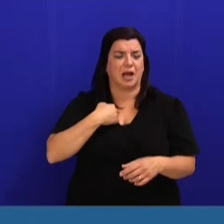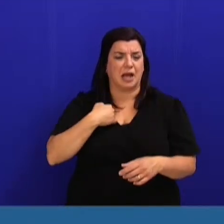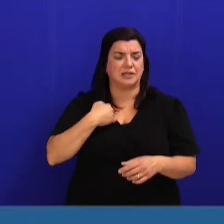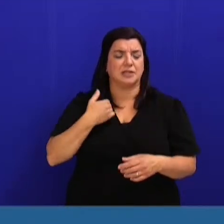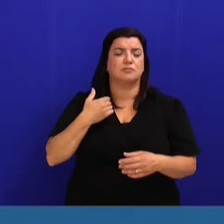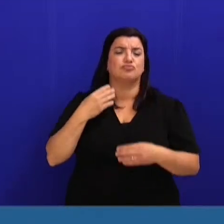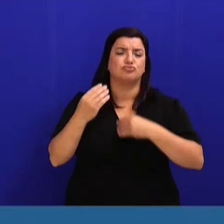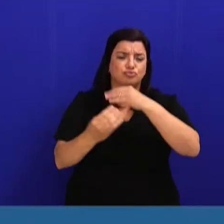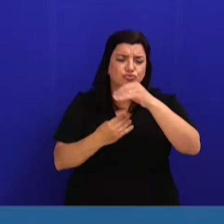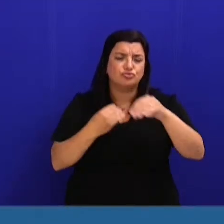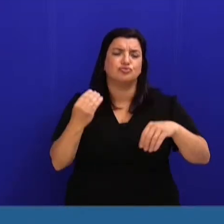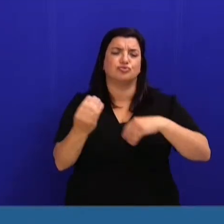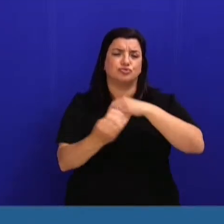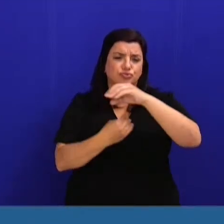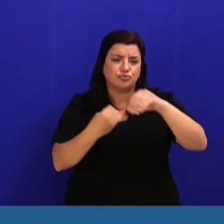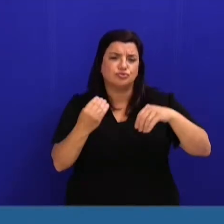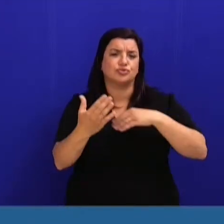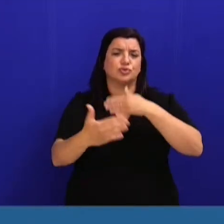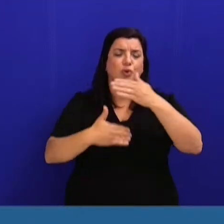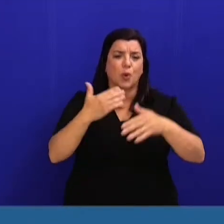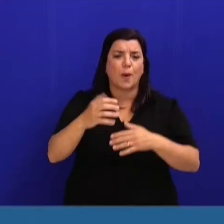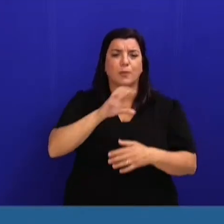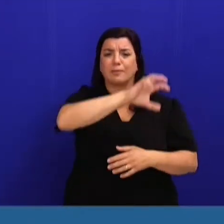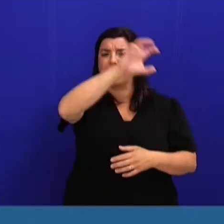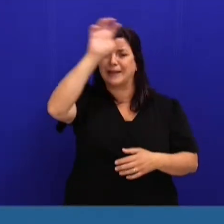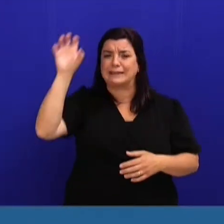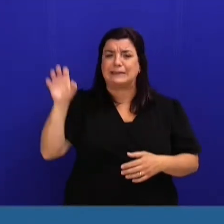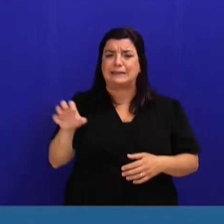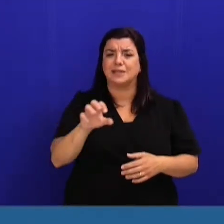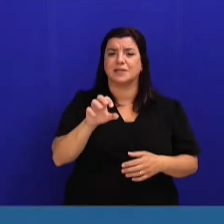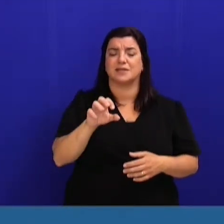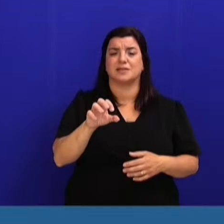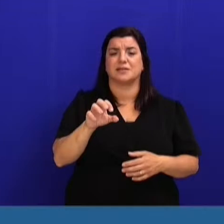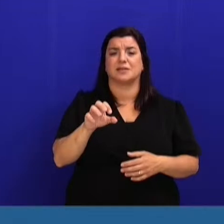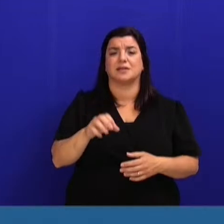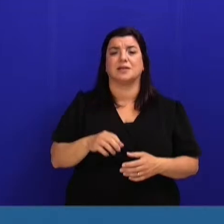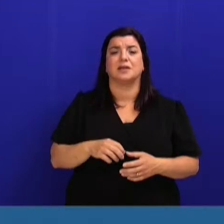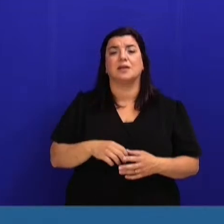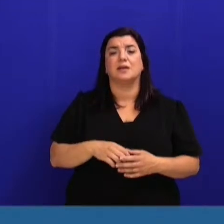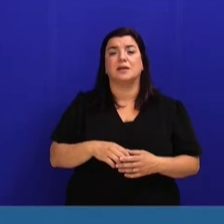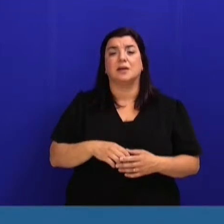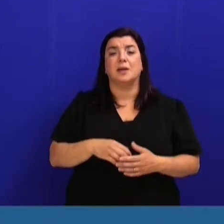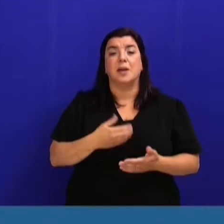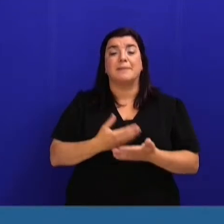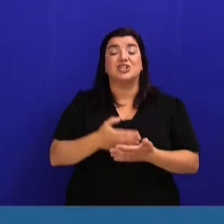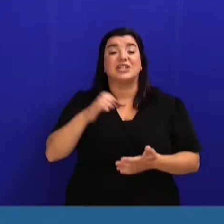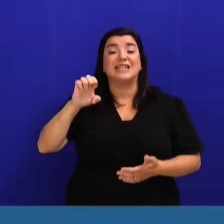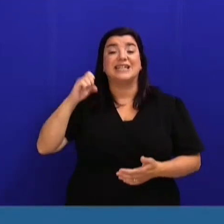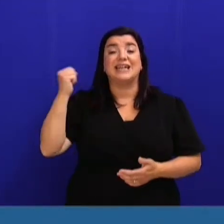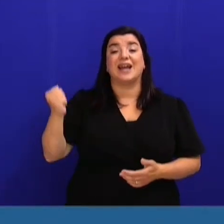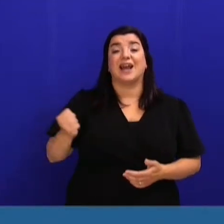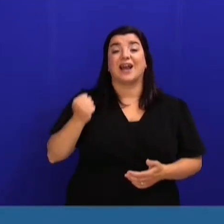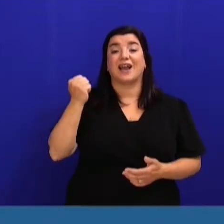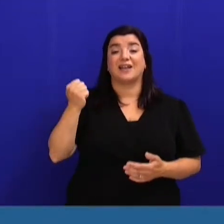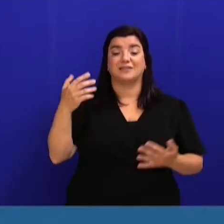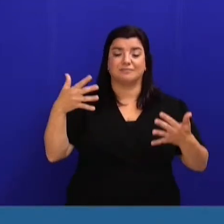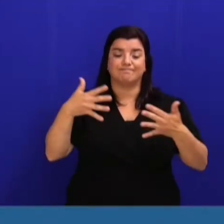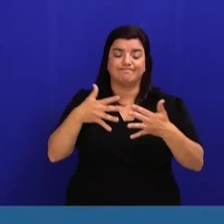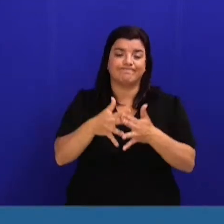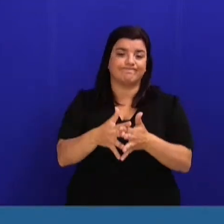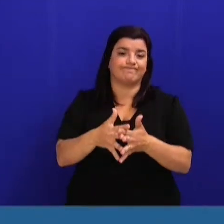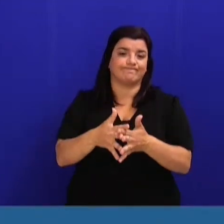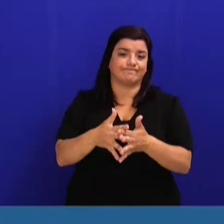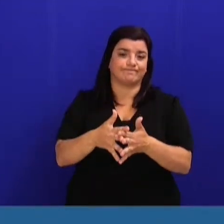ilna bid-diskussjonijiet flimkien mal-pajjiżi kollha anke through the e-health network fejn aħna l-pajjiżi Ewropej qegħdin naqdu flimkien